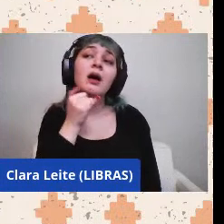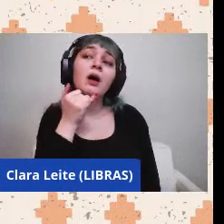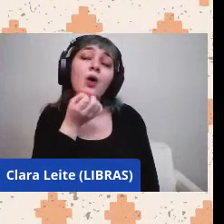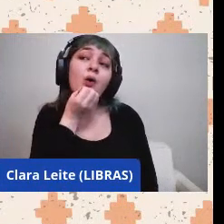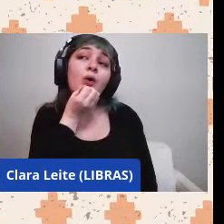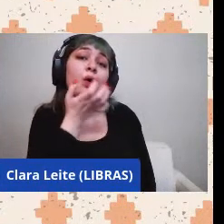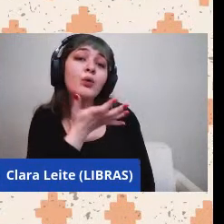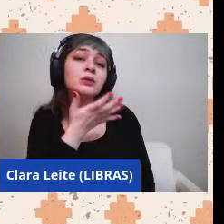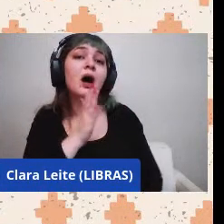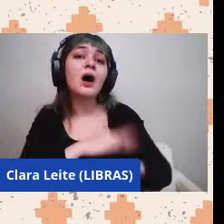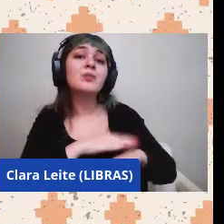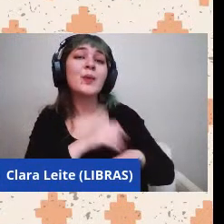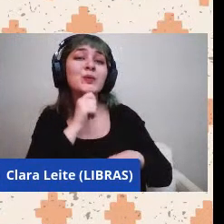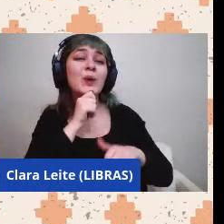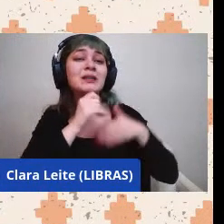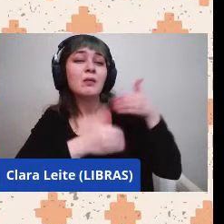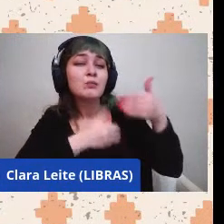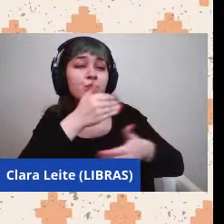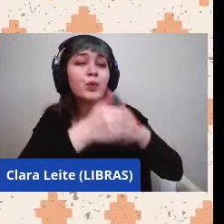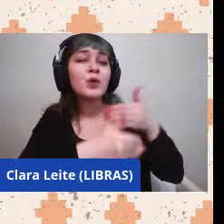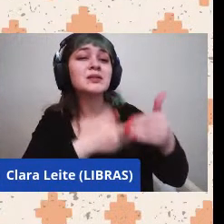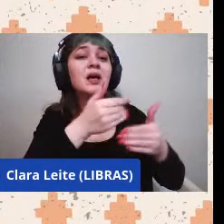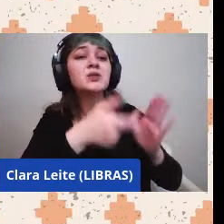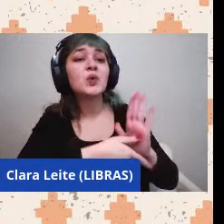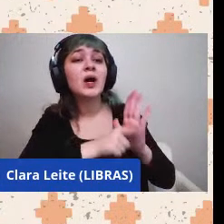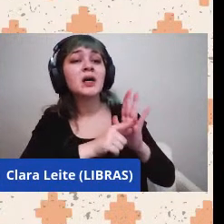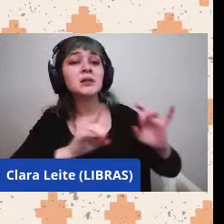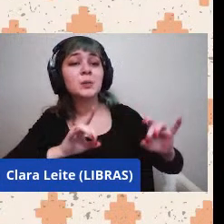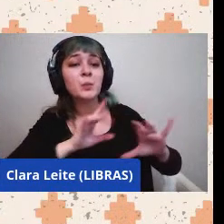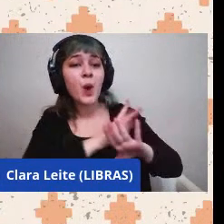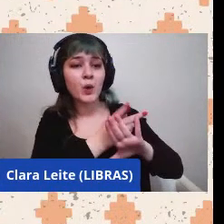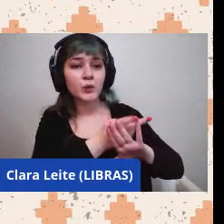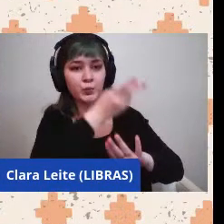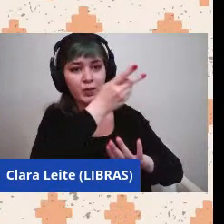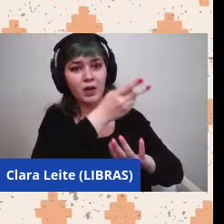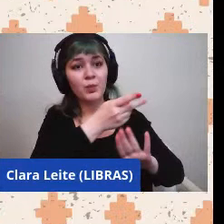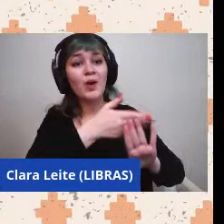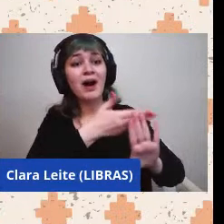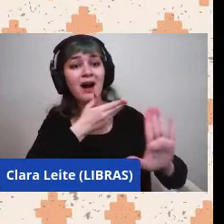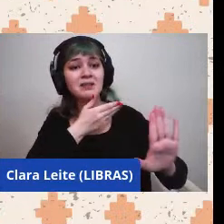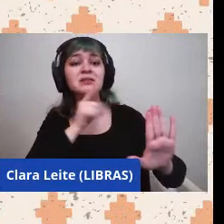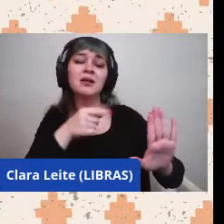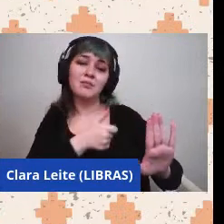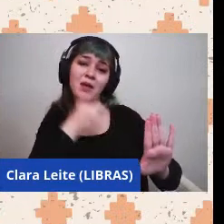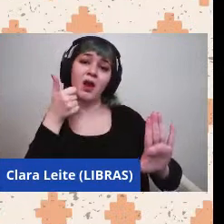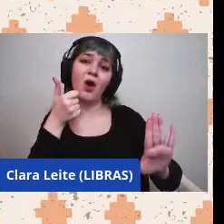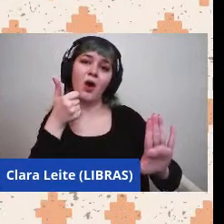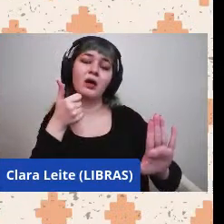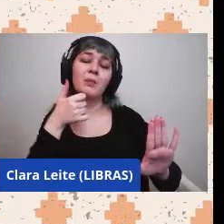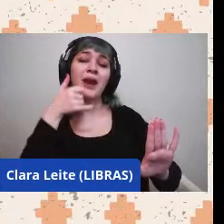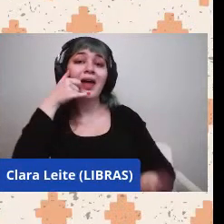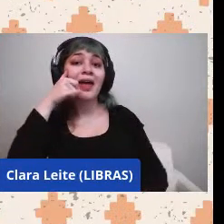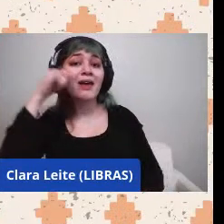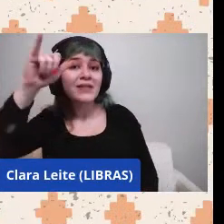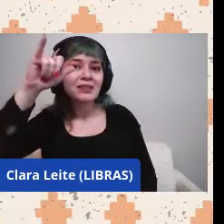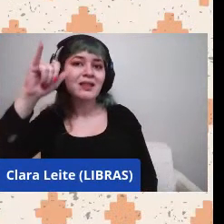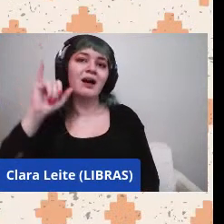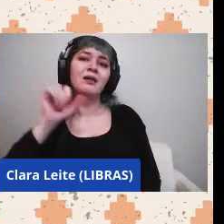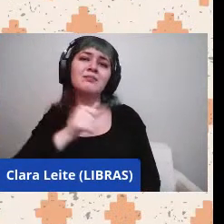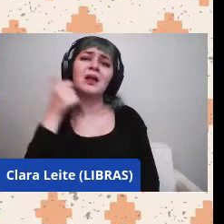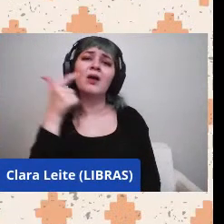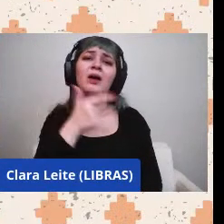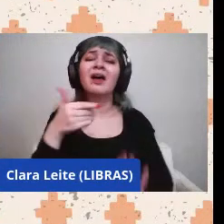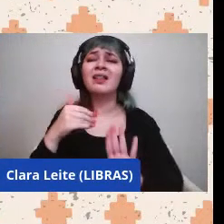process of conferring awards unfolds is far better and far more preventative than